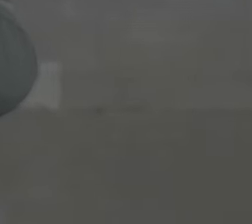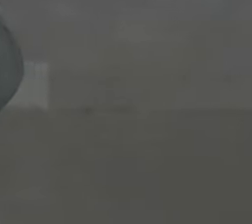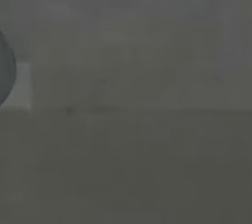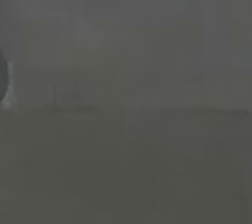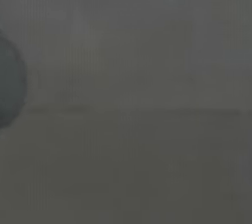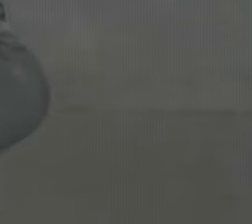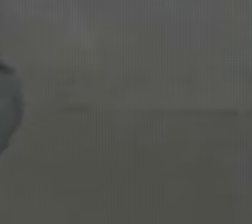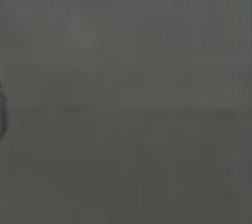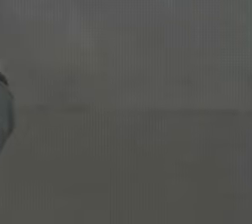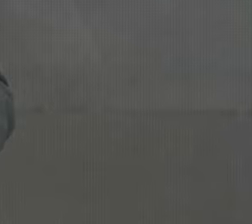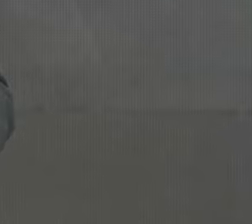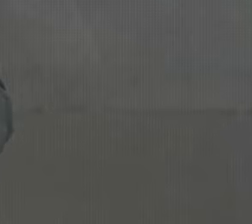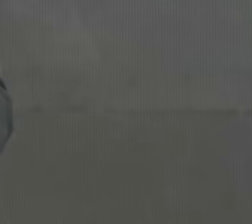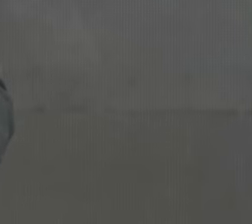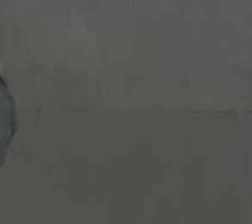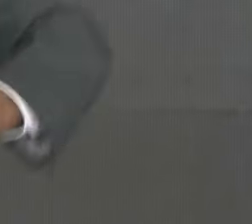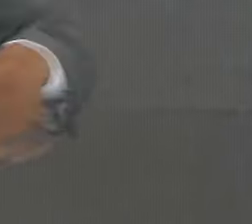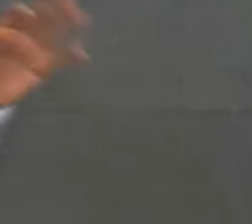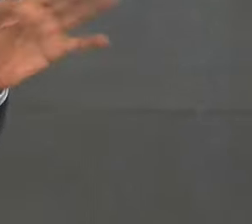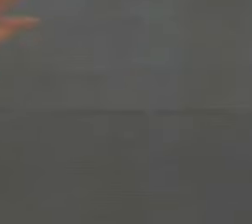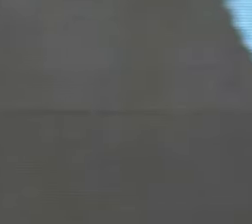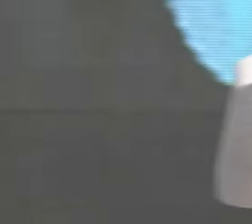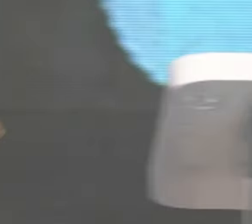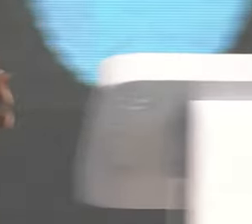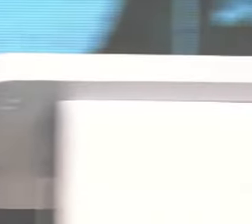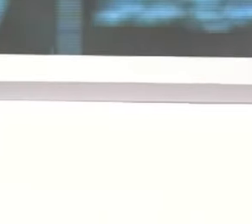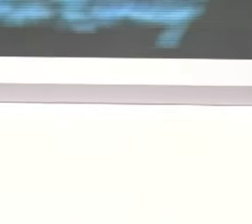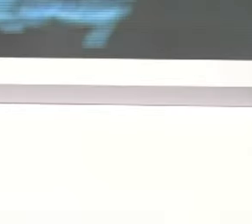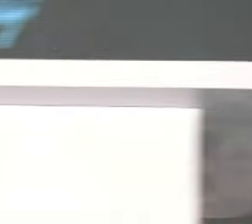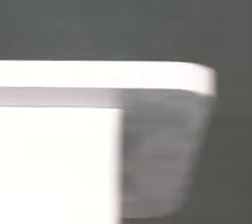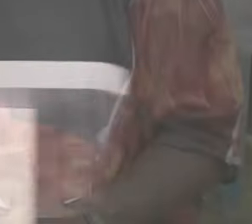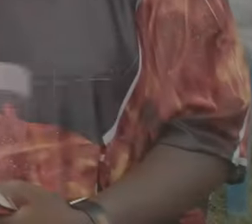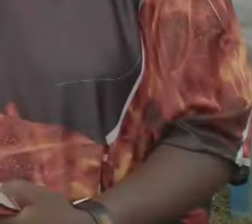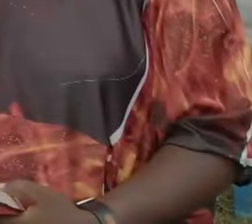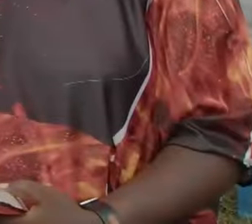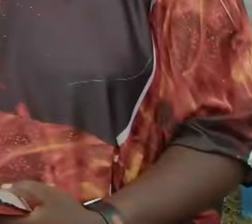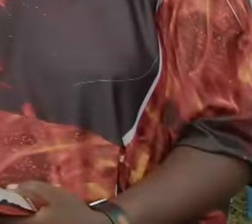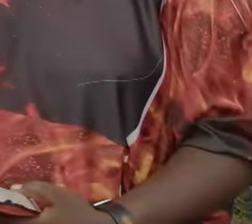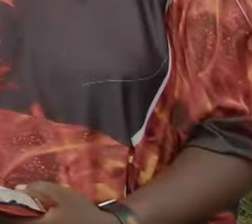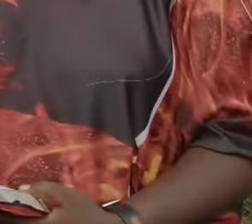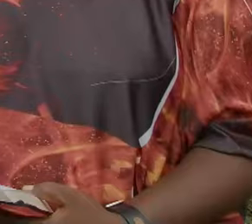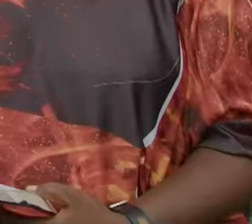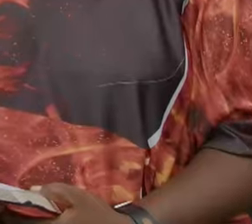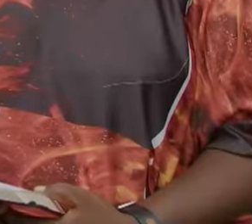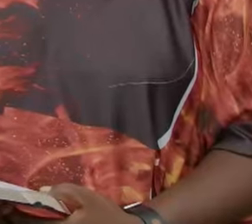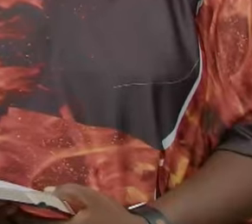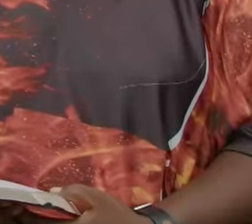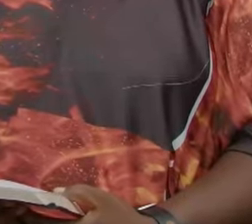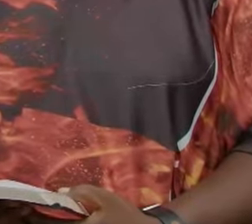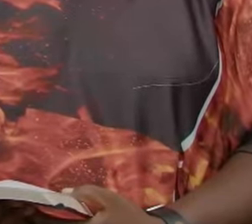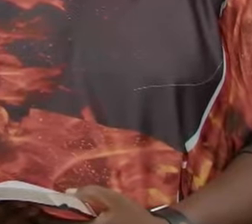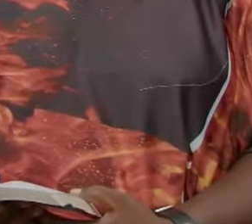their baffling secrets. Baffling secrets. Secrets that will baffle you. How